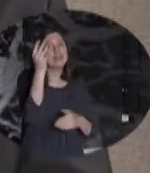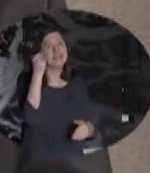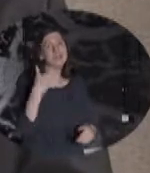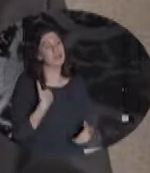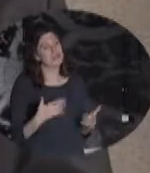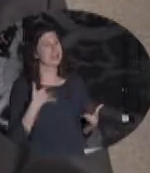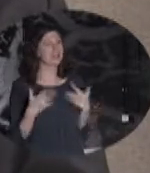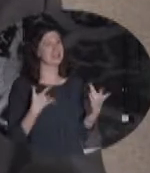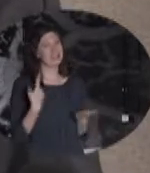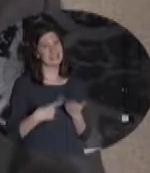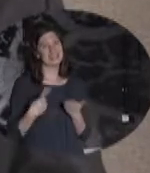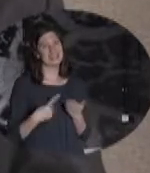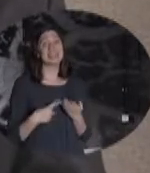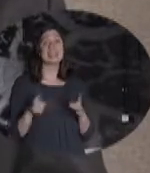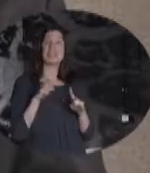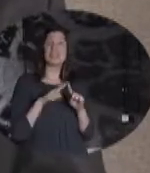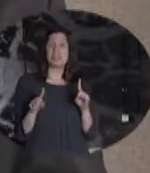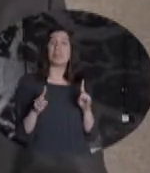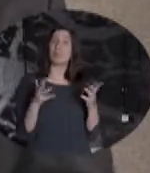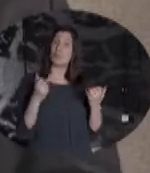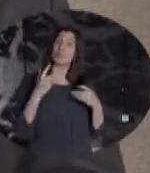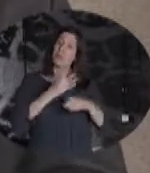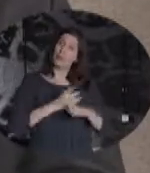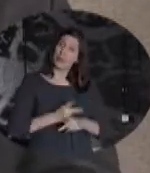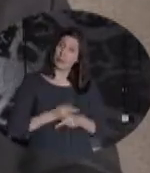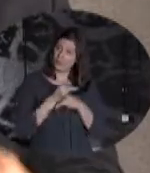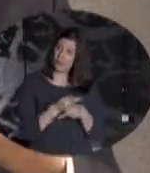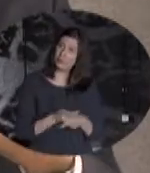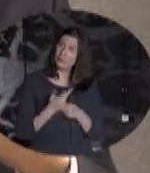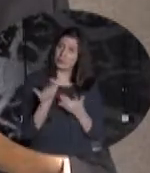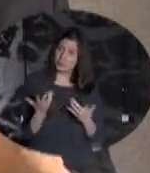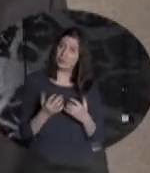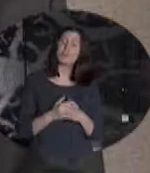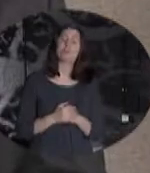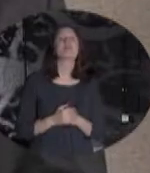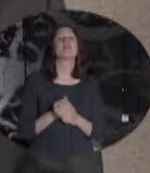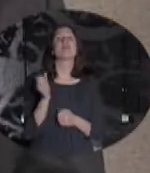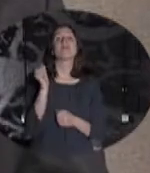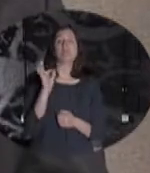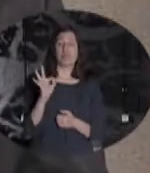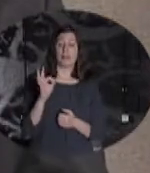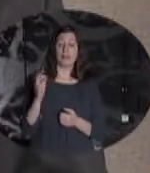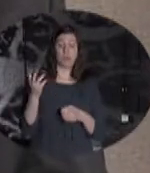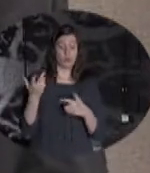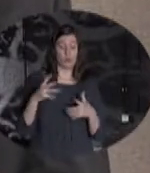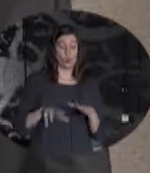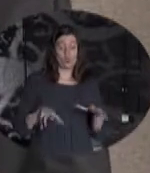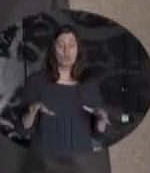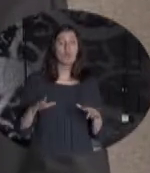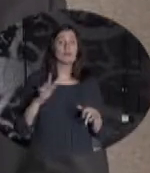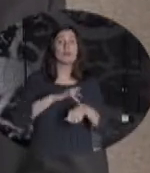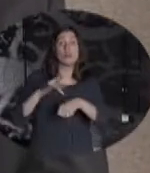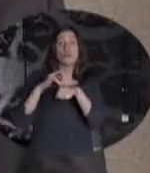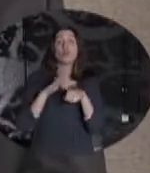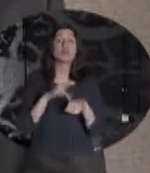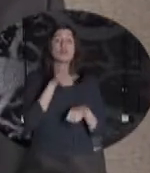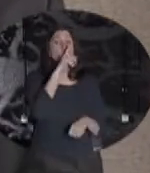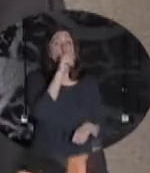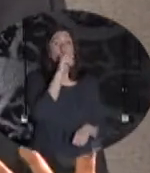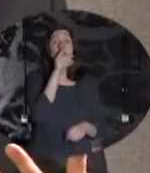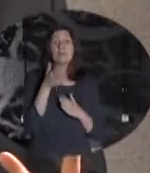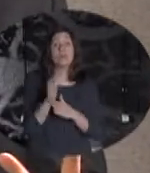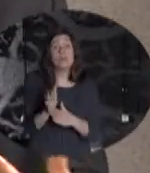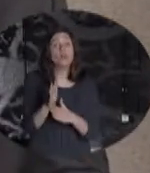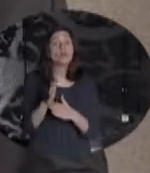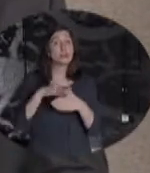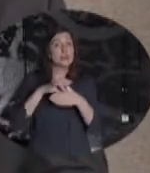But it also, you want to take some precautions. When you're handling meat, when you're handling chicken, when you're handling fish, all of these